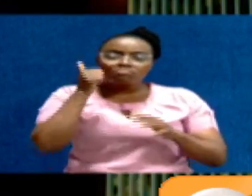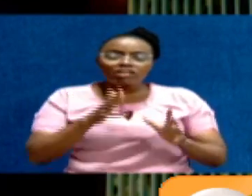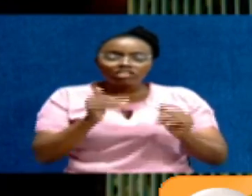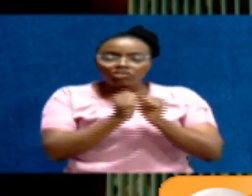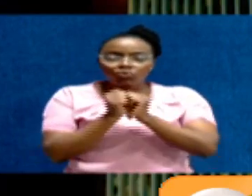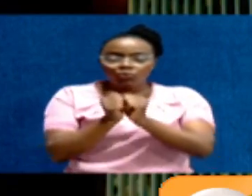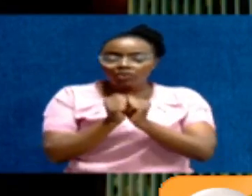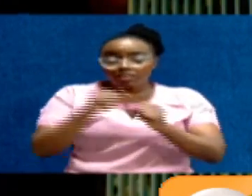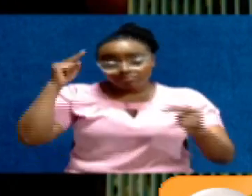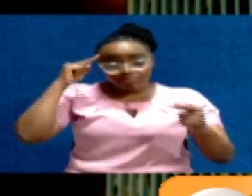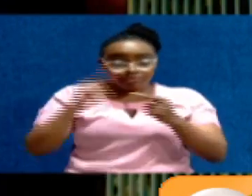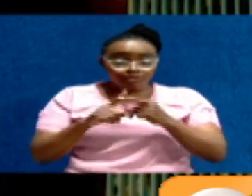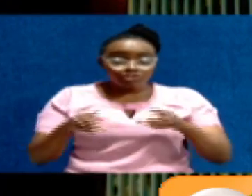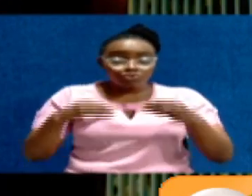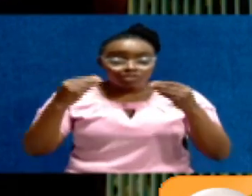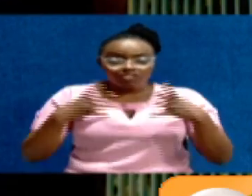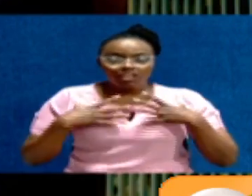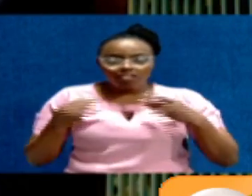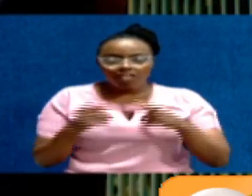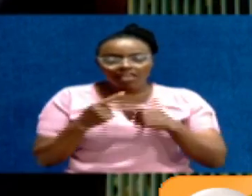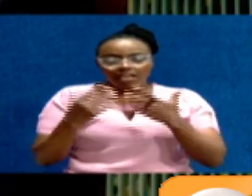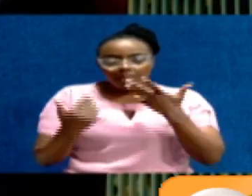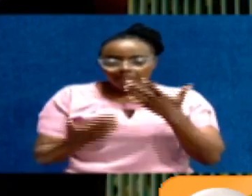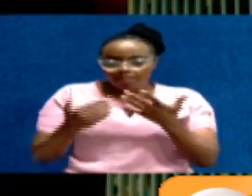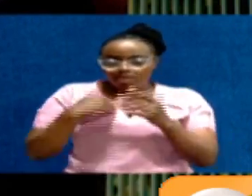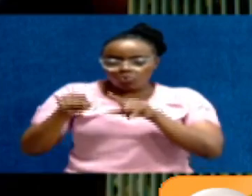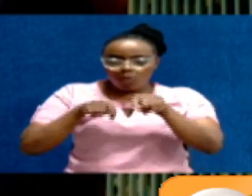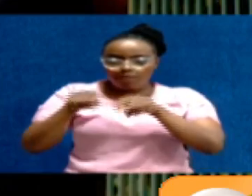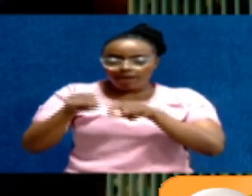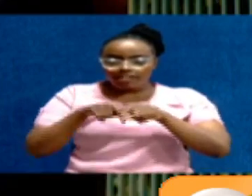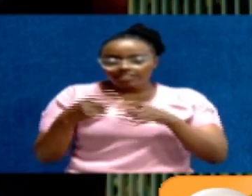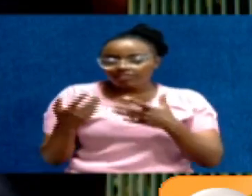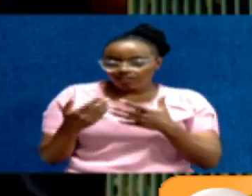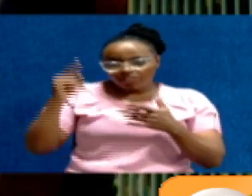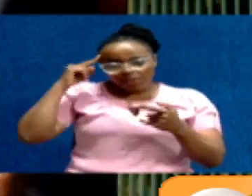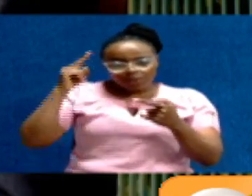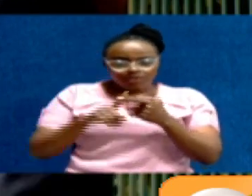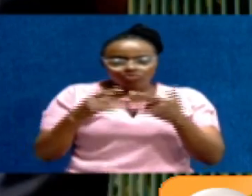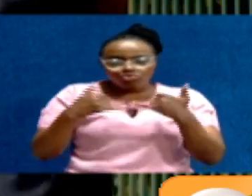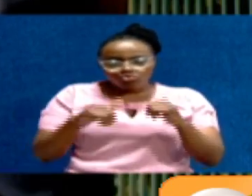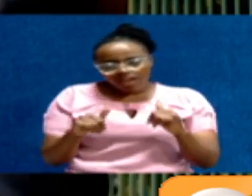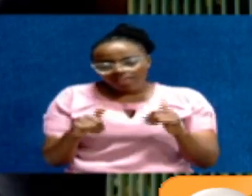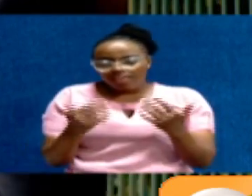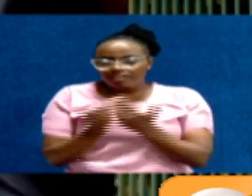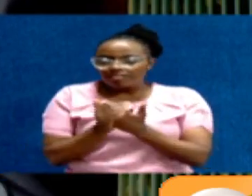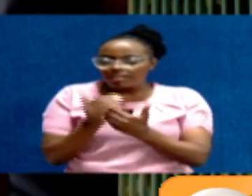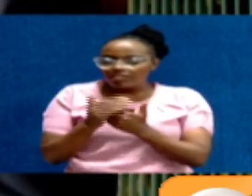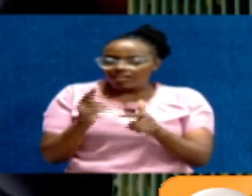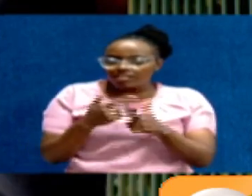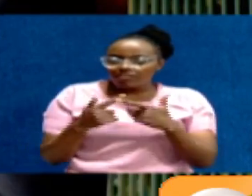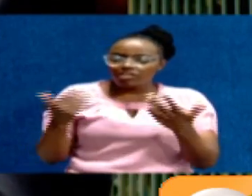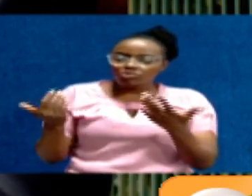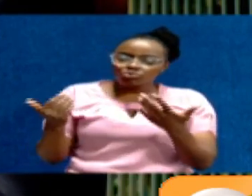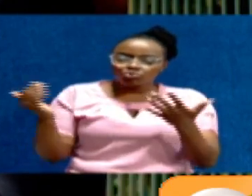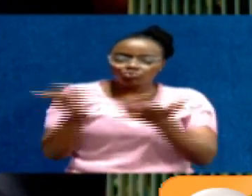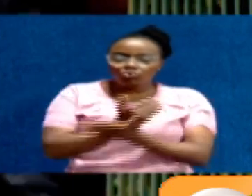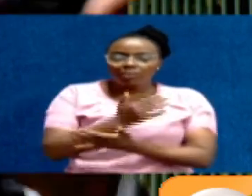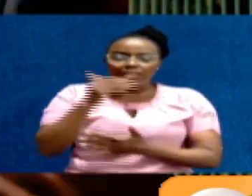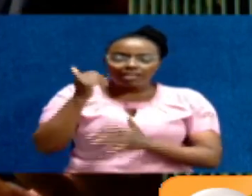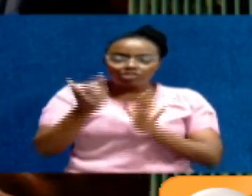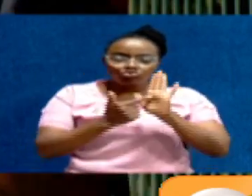patient with the intent to cure, you probably end up managing this patient with the intent to just palliate, to take away the